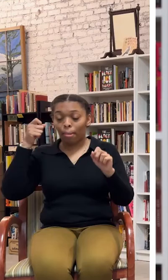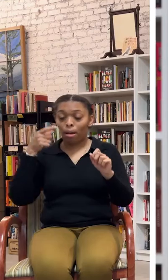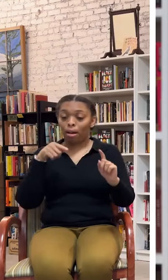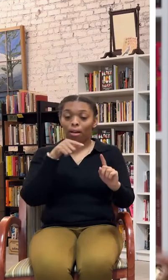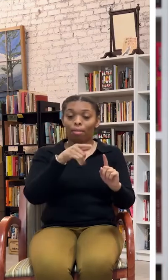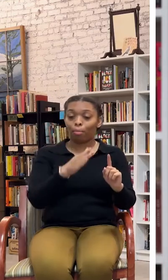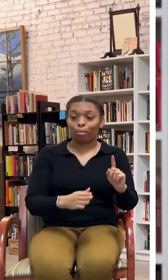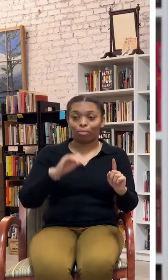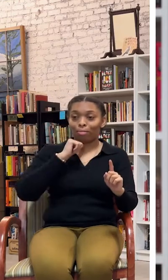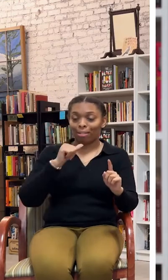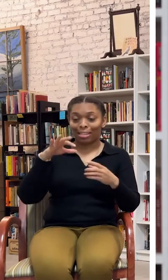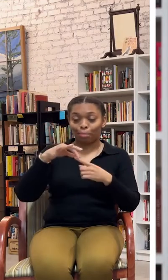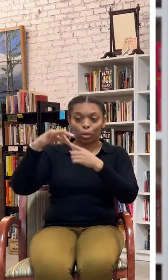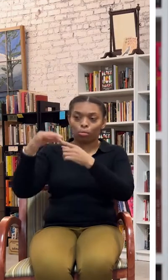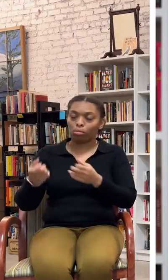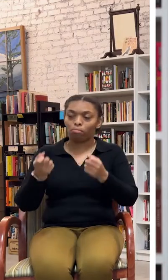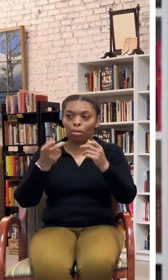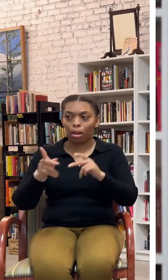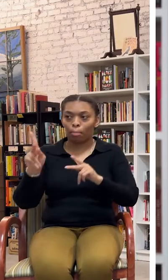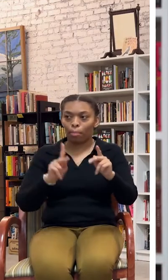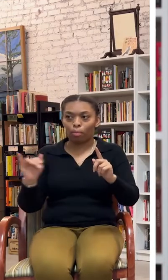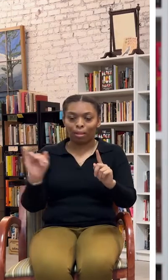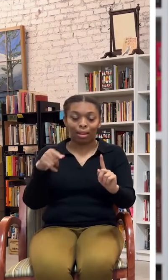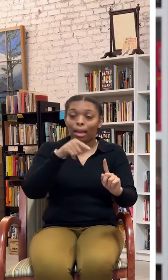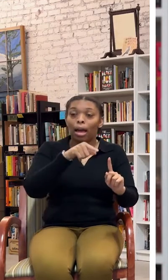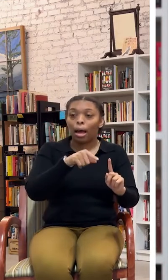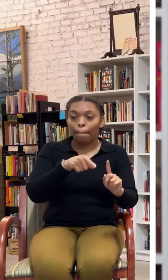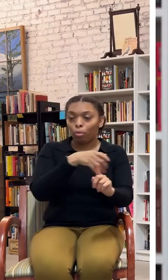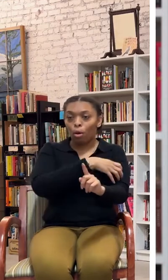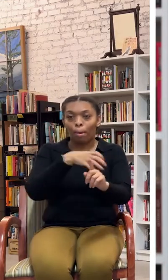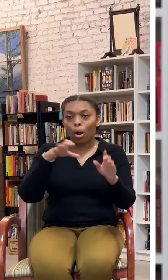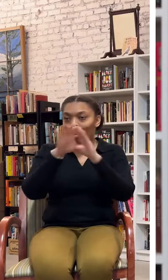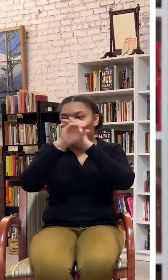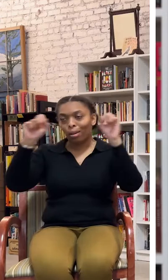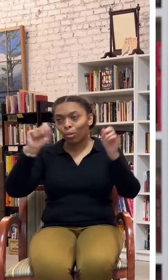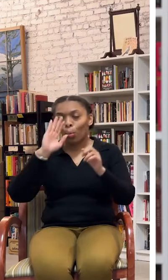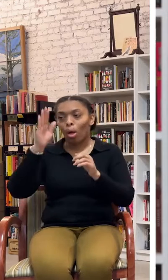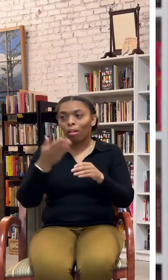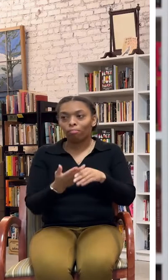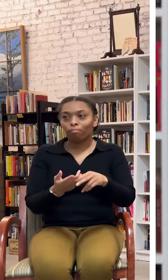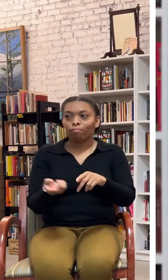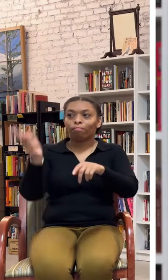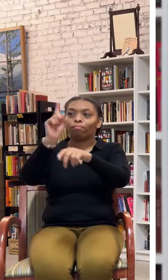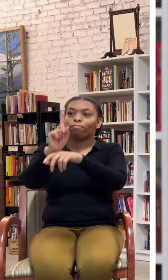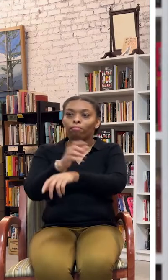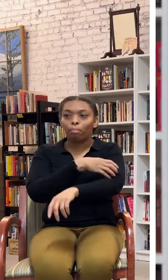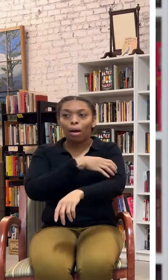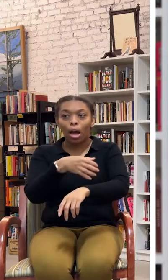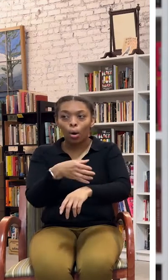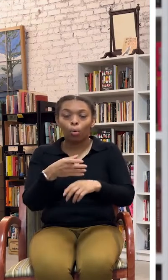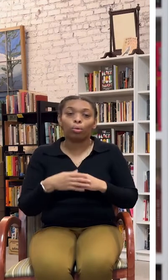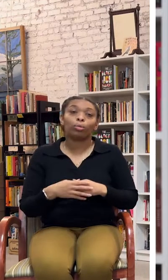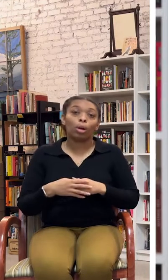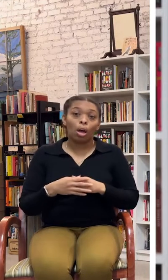There's a lot of those people around the world that are currently in power or about to rise into it. And so it feels like we're in this